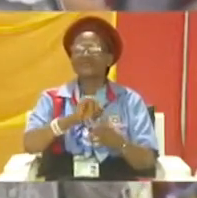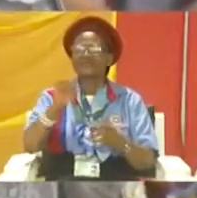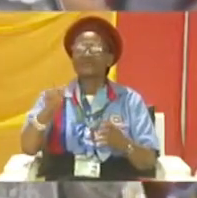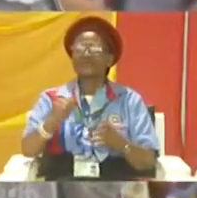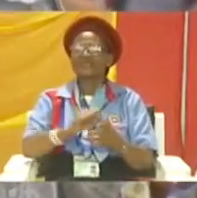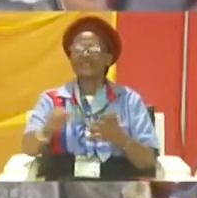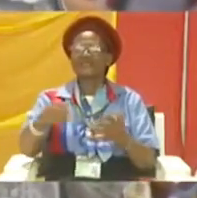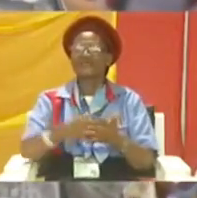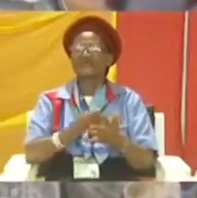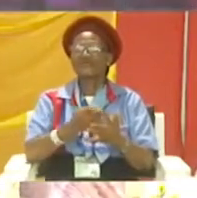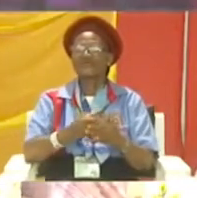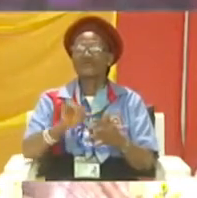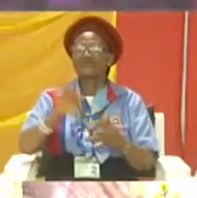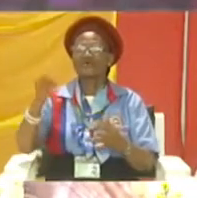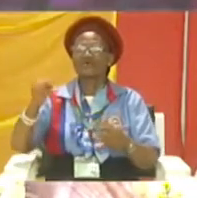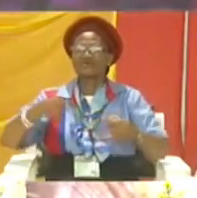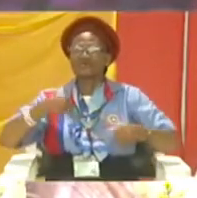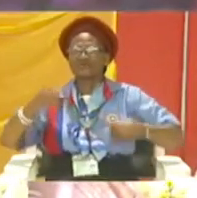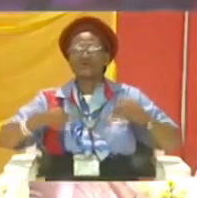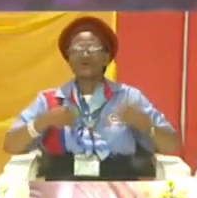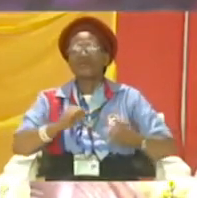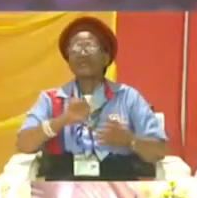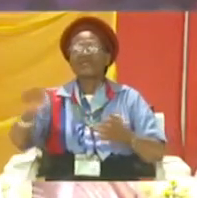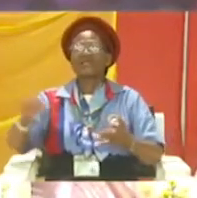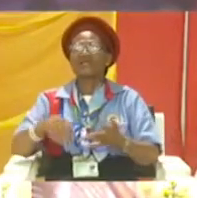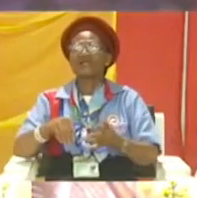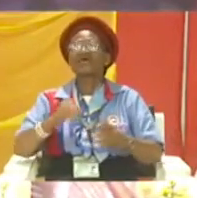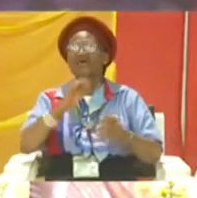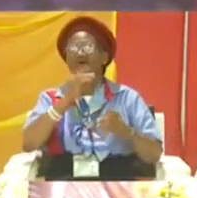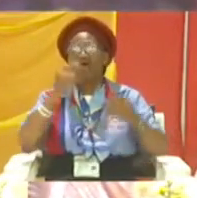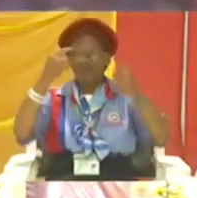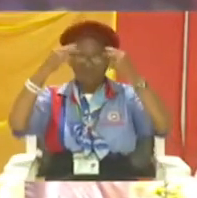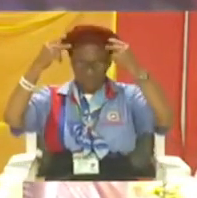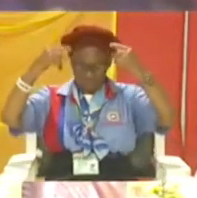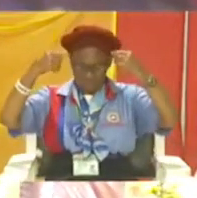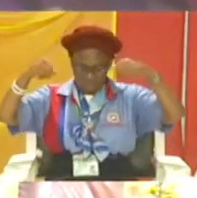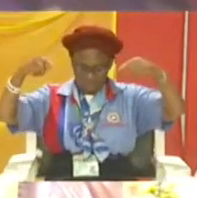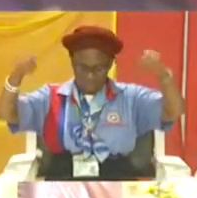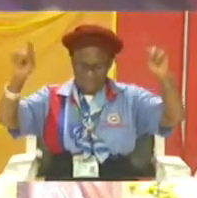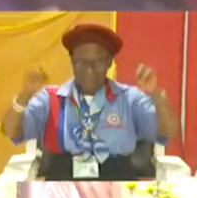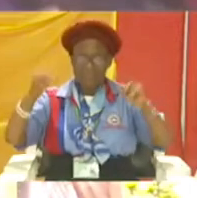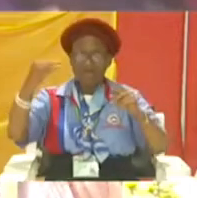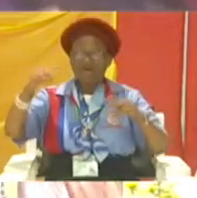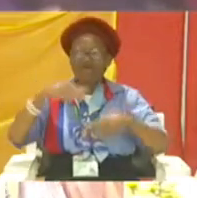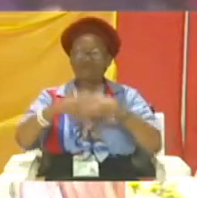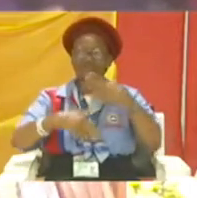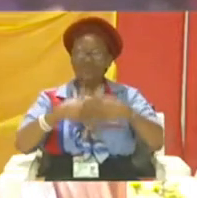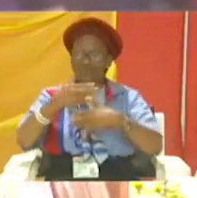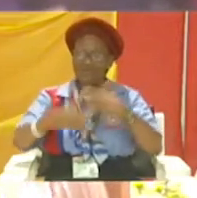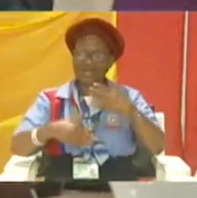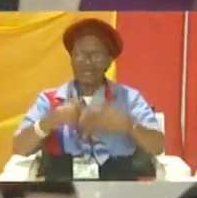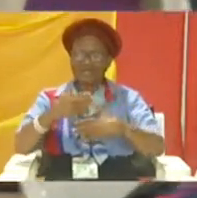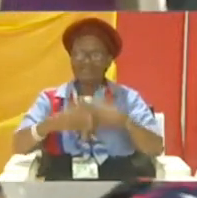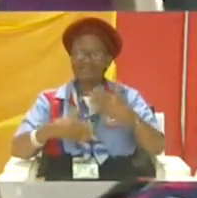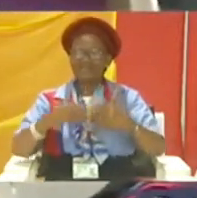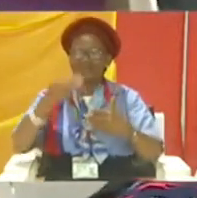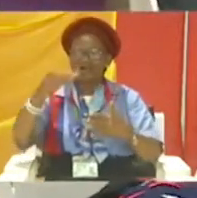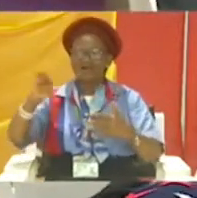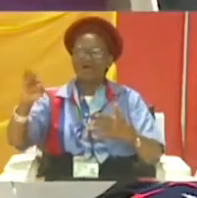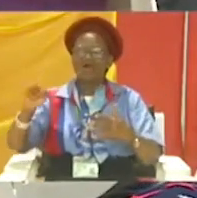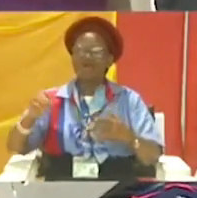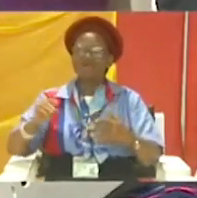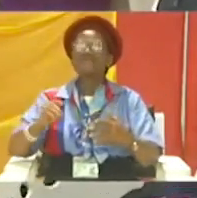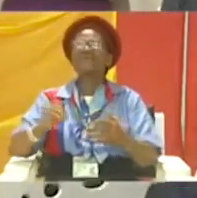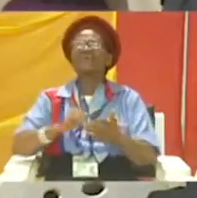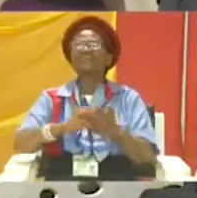new beginning of joy, of success, of progress, of divine